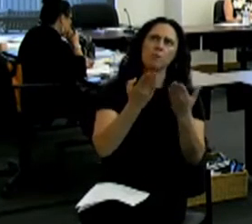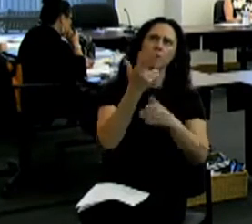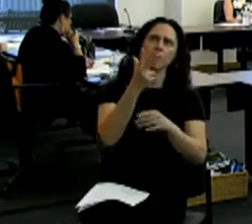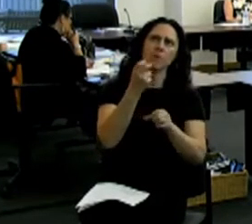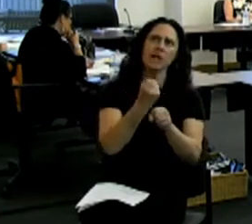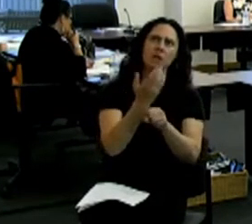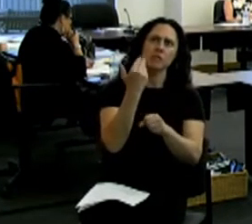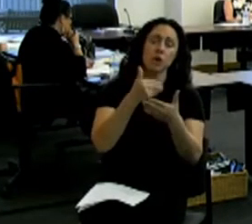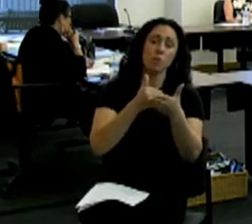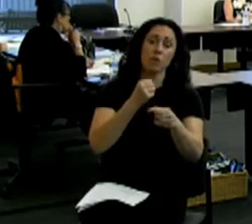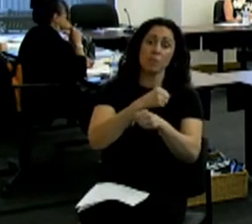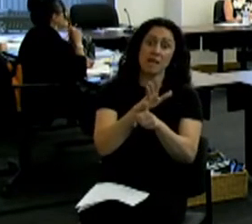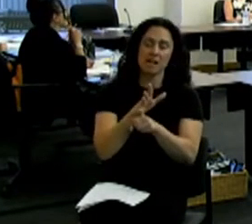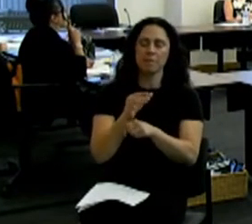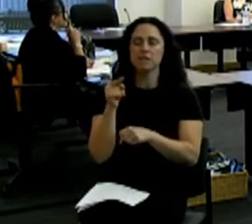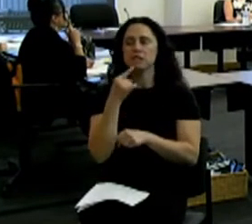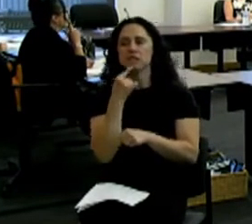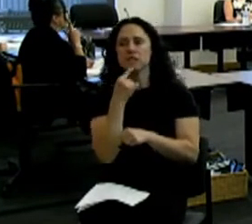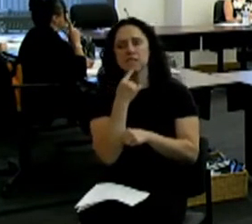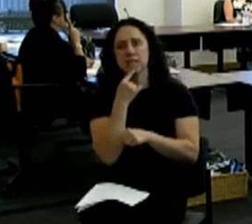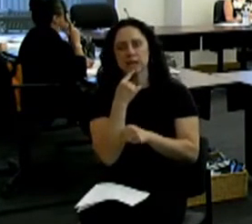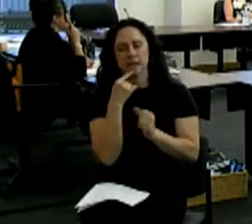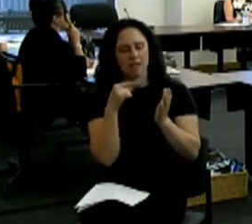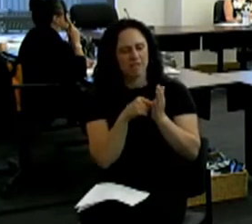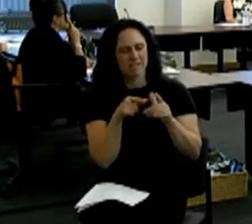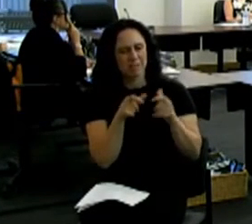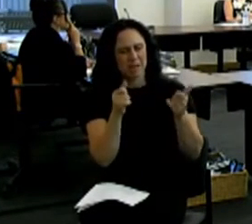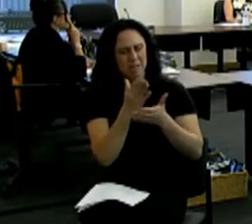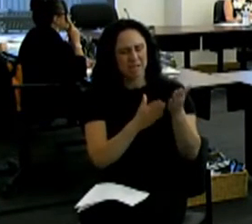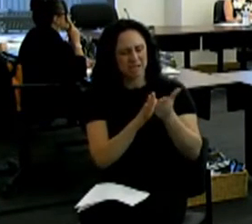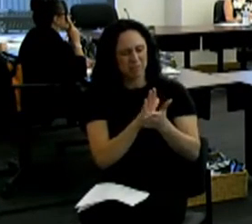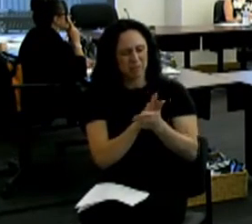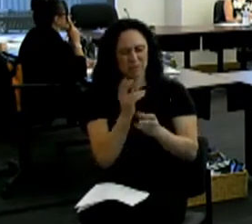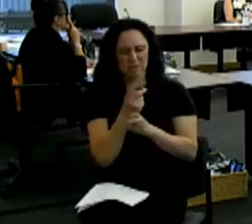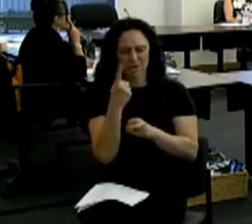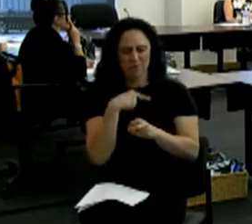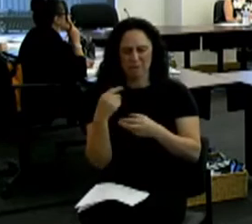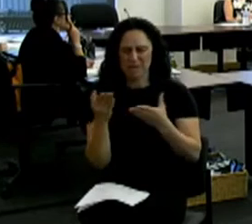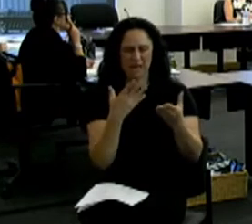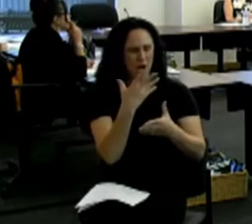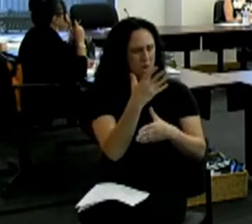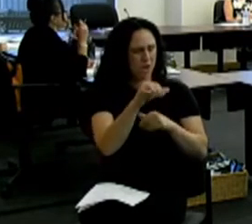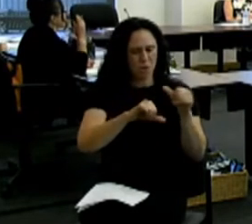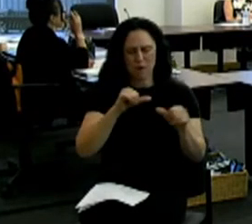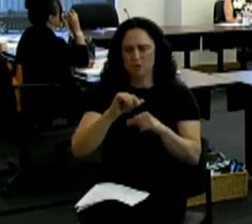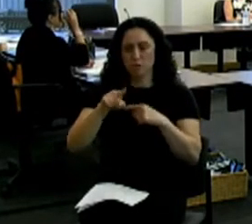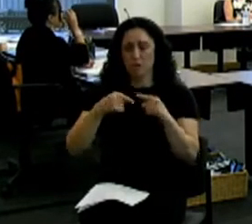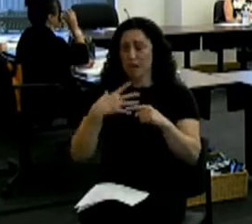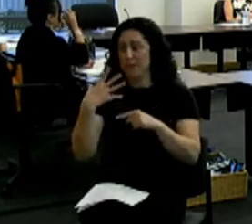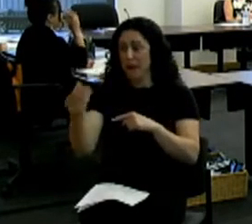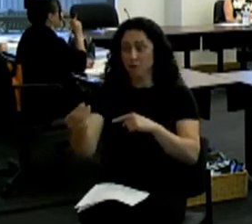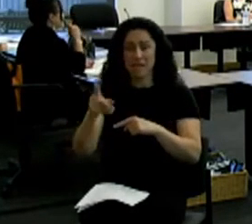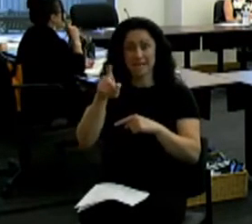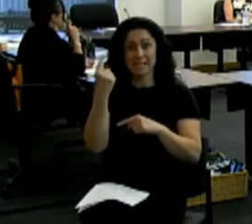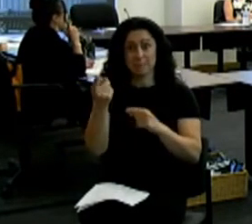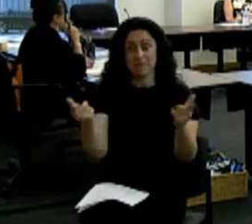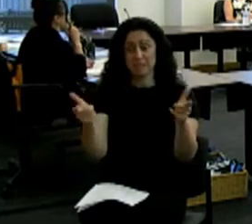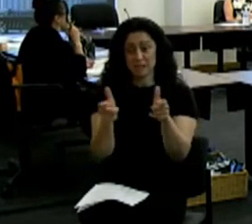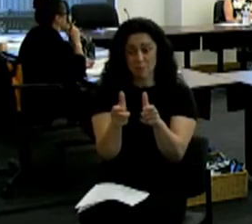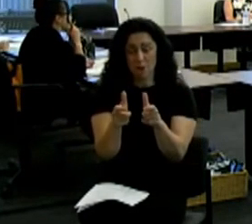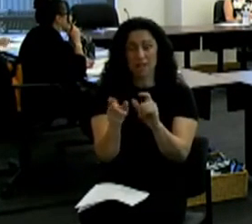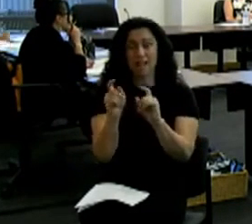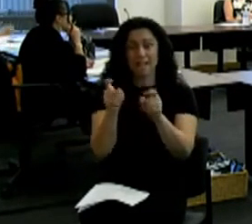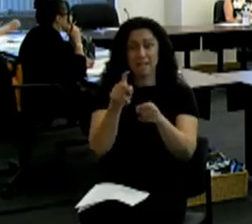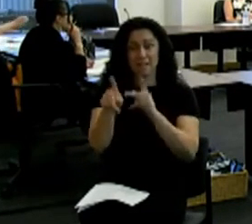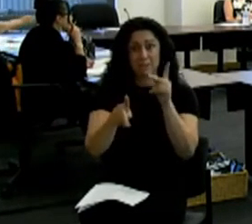pre-pandemic, and she said, this is just big piece of paper. It's hard for me to carry around. When I'm out and about, I need something that's small, and I want to be able to give it to